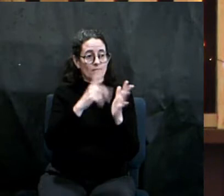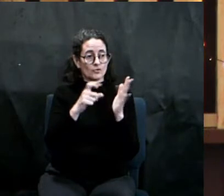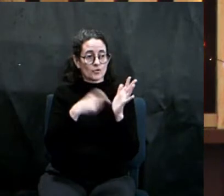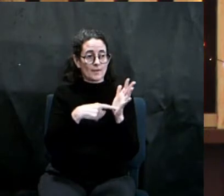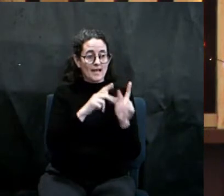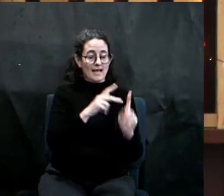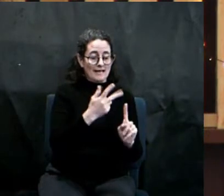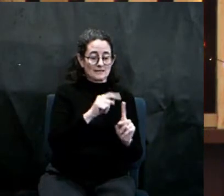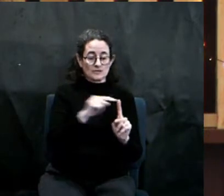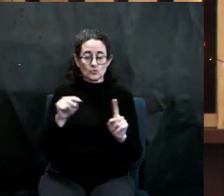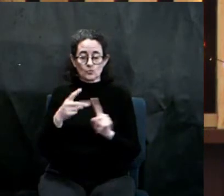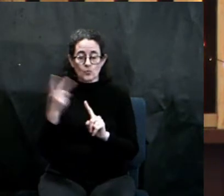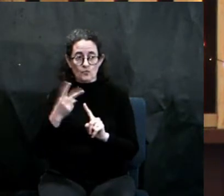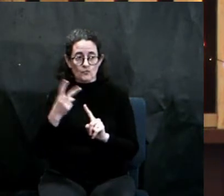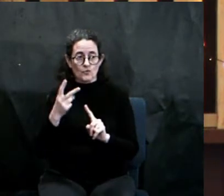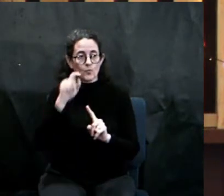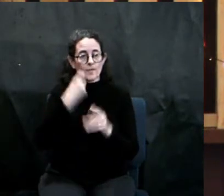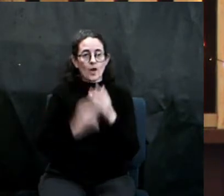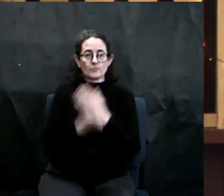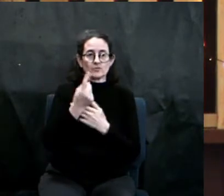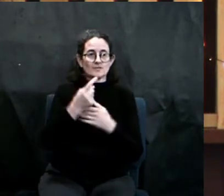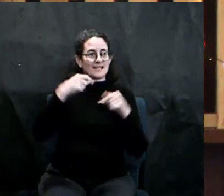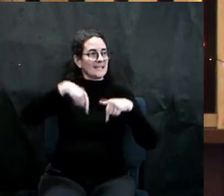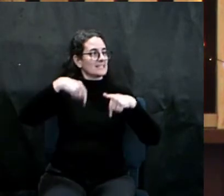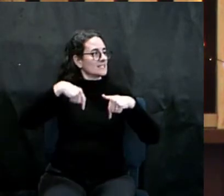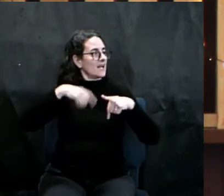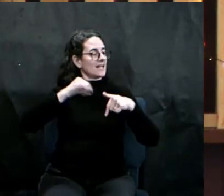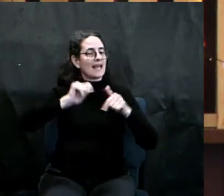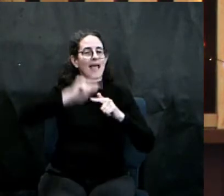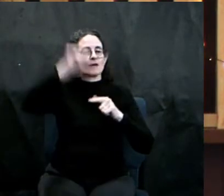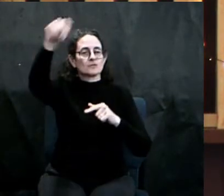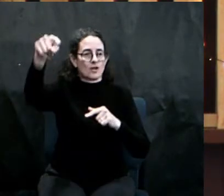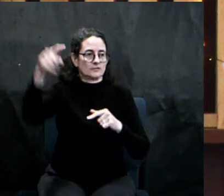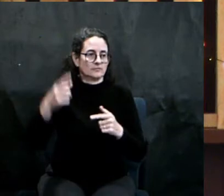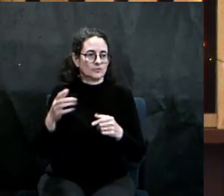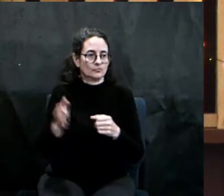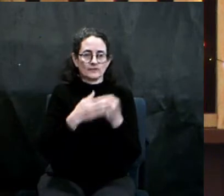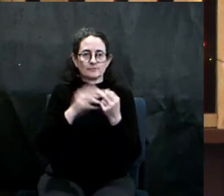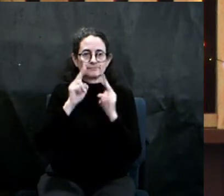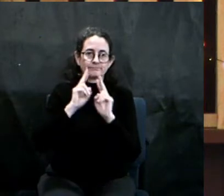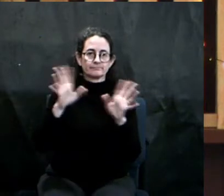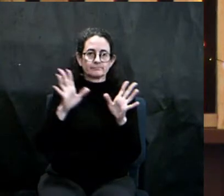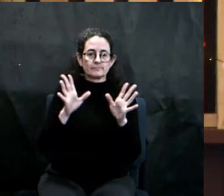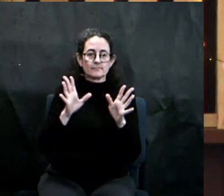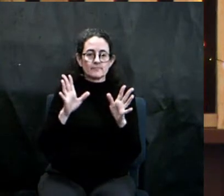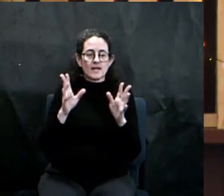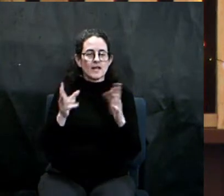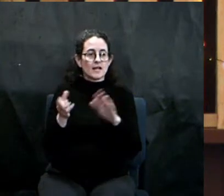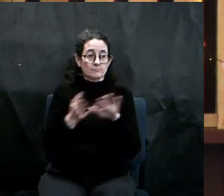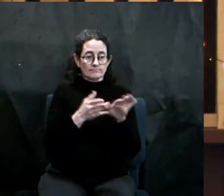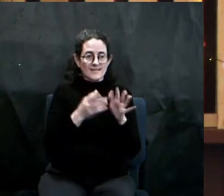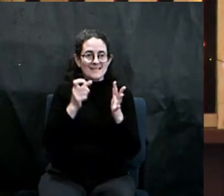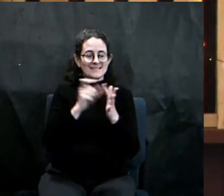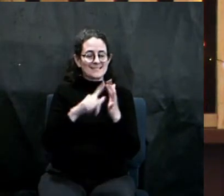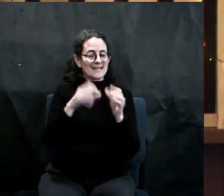there'll be opportunities both indoors and outdoors. That's a chance to spruce up things around our yard. Digging Deeper, coming up on